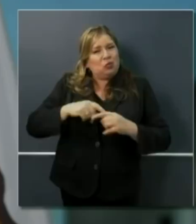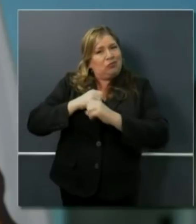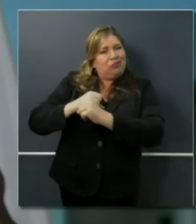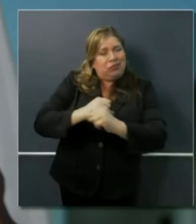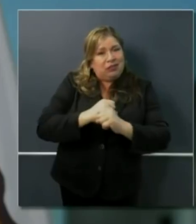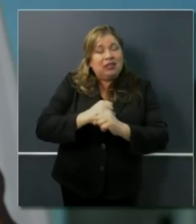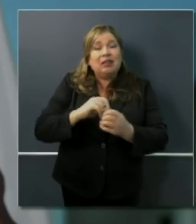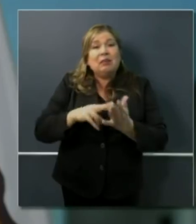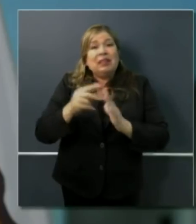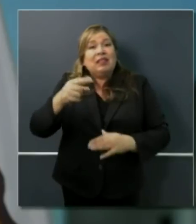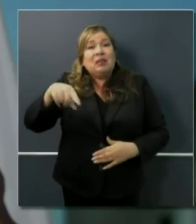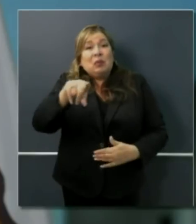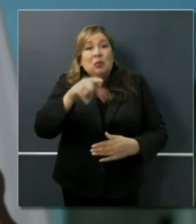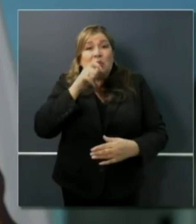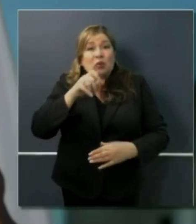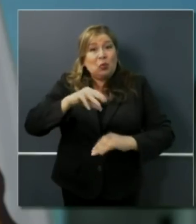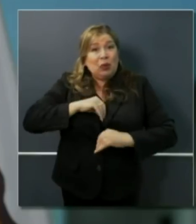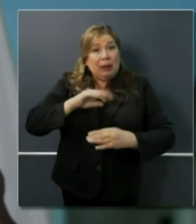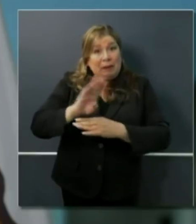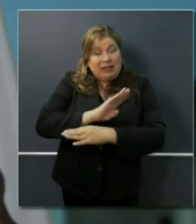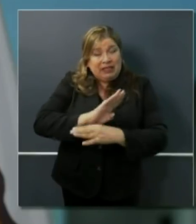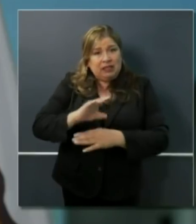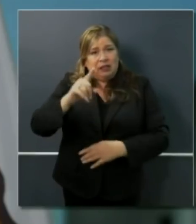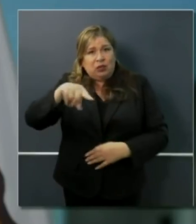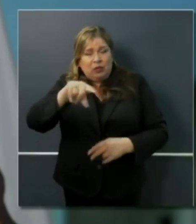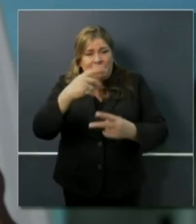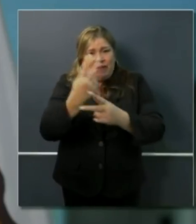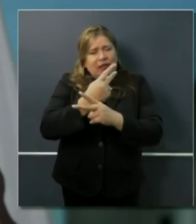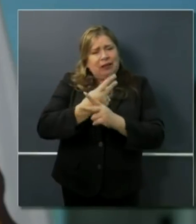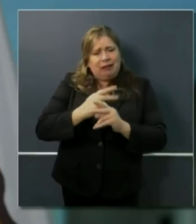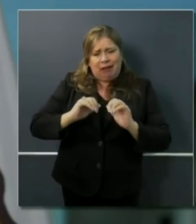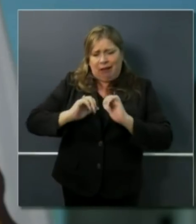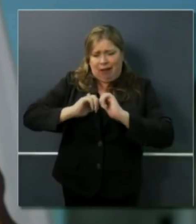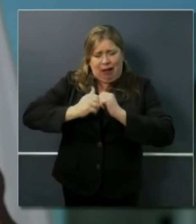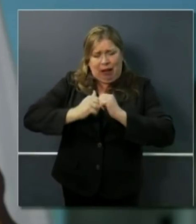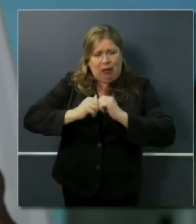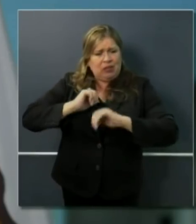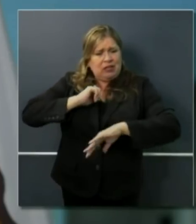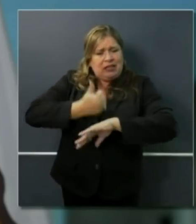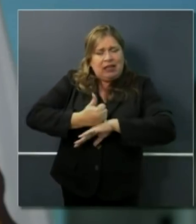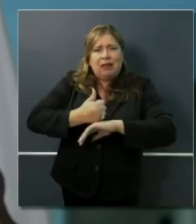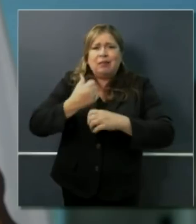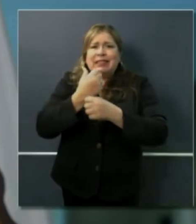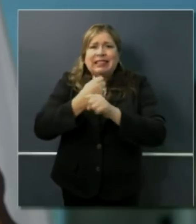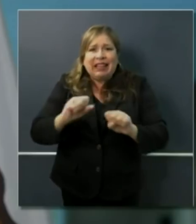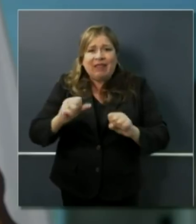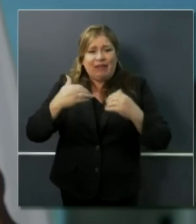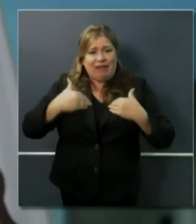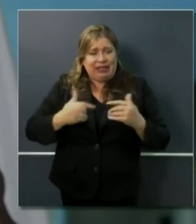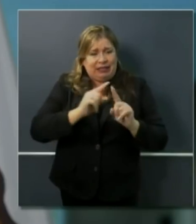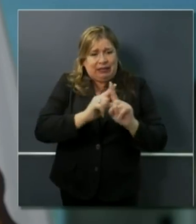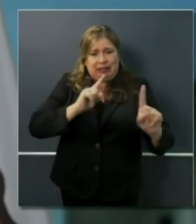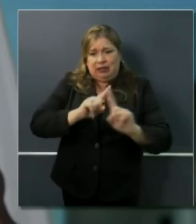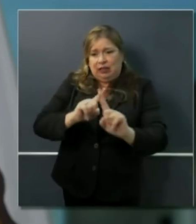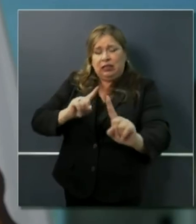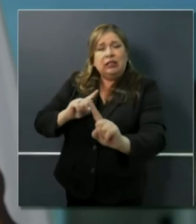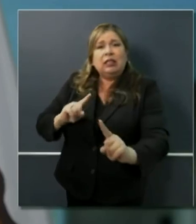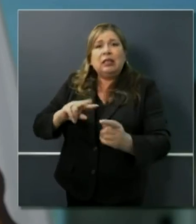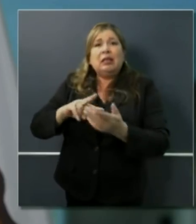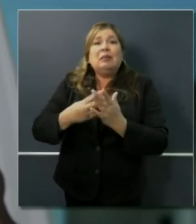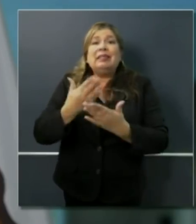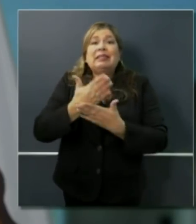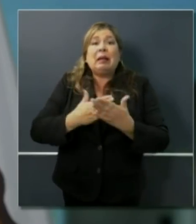resides to allow for their employees to practice a safe physical distancing, which means they have to